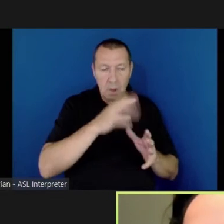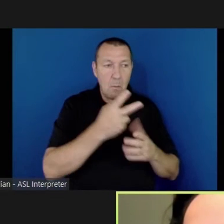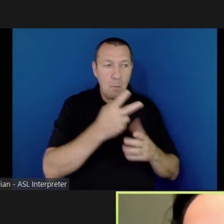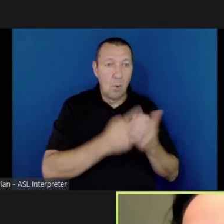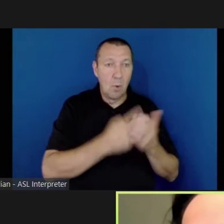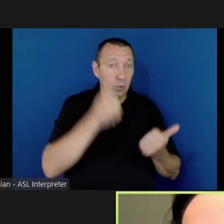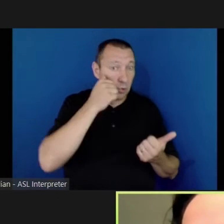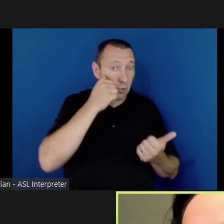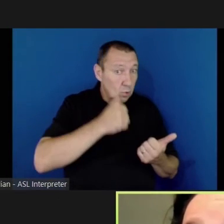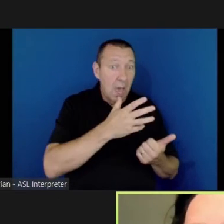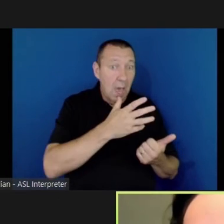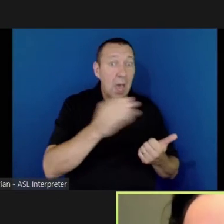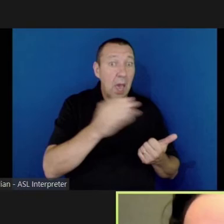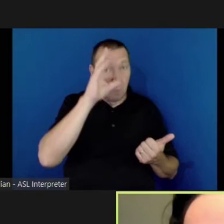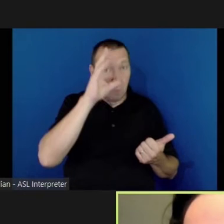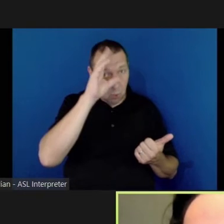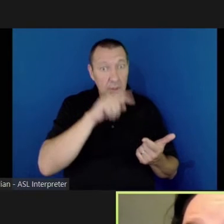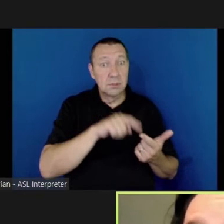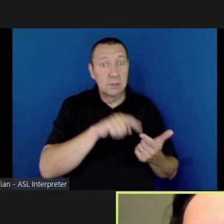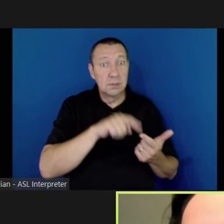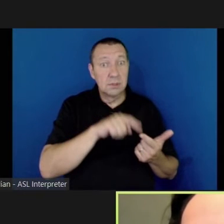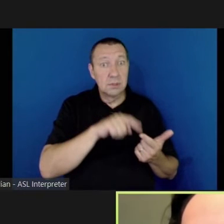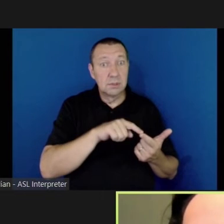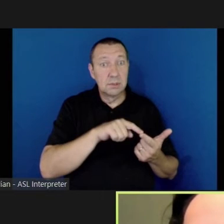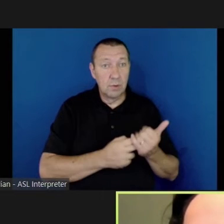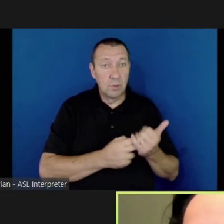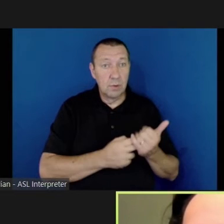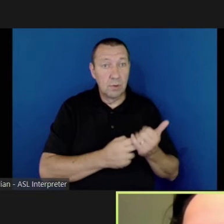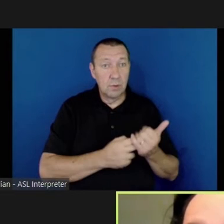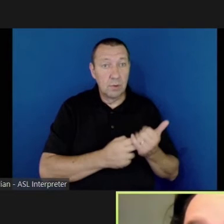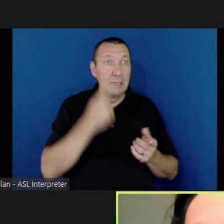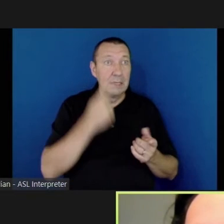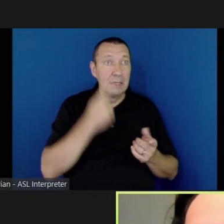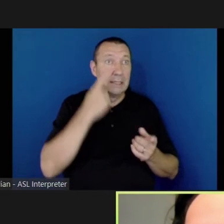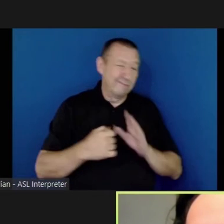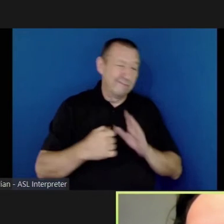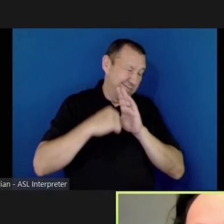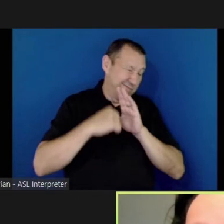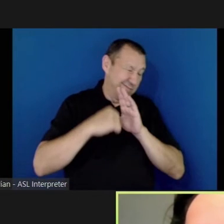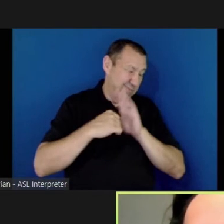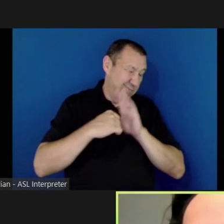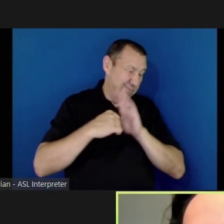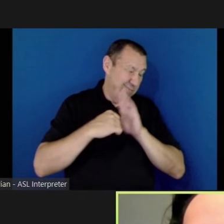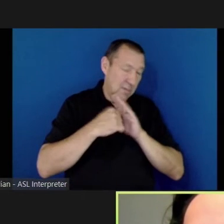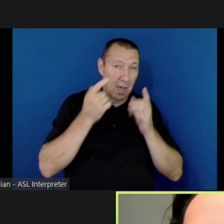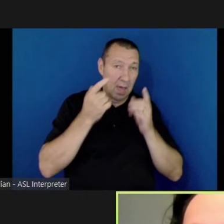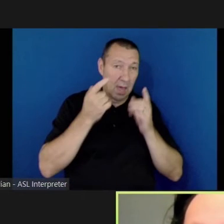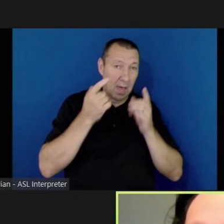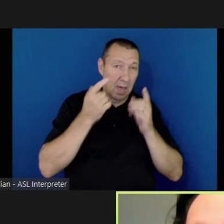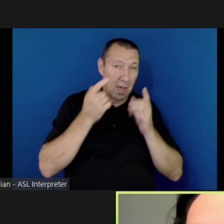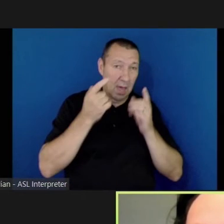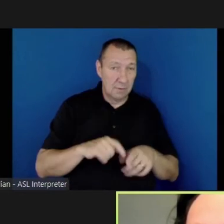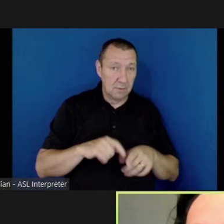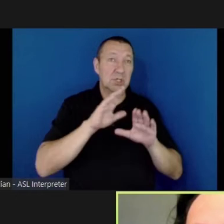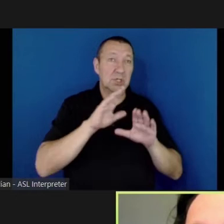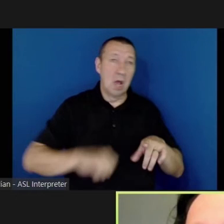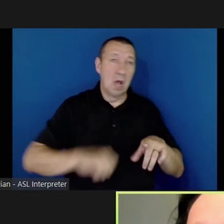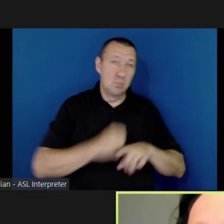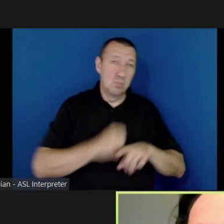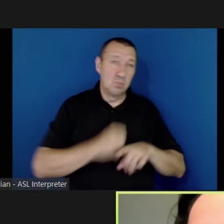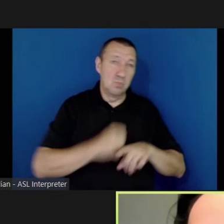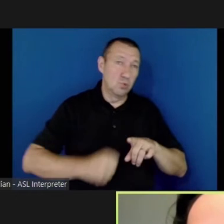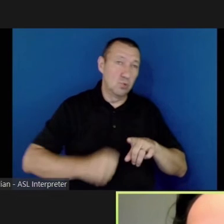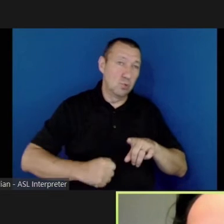and boys have faced in being witness to violence in their houses or experiencing child abuse, we want to talk about